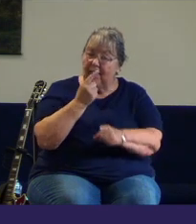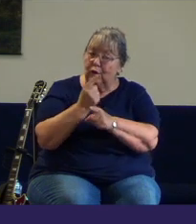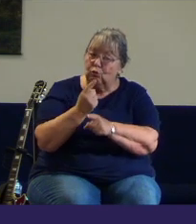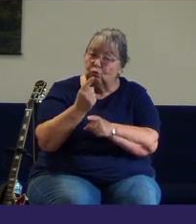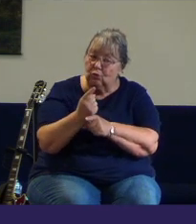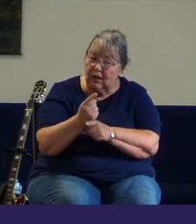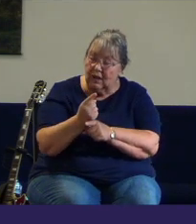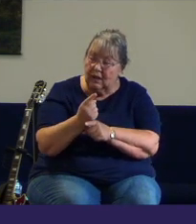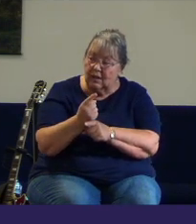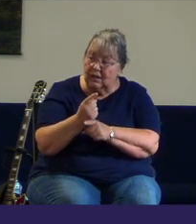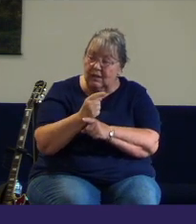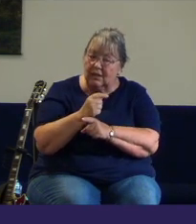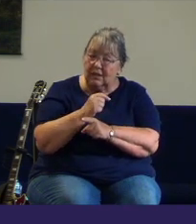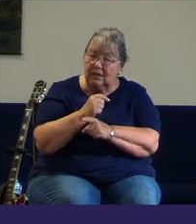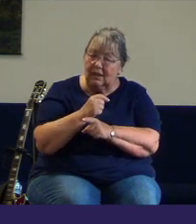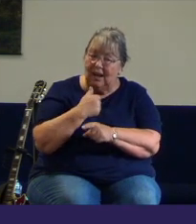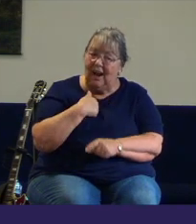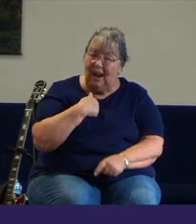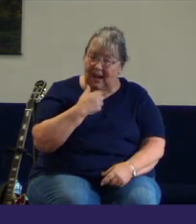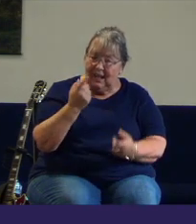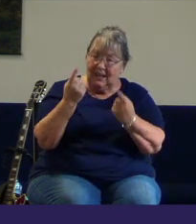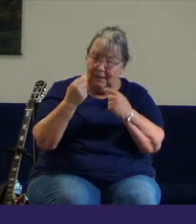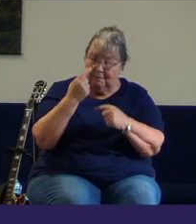for the sinners.